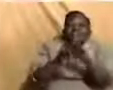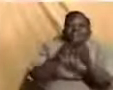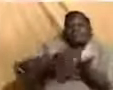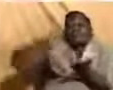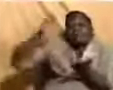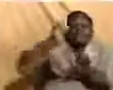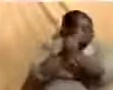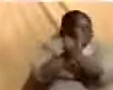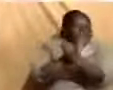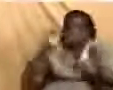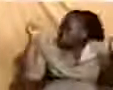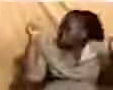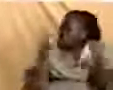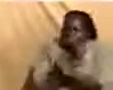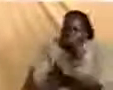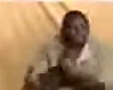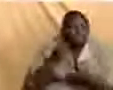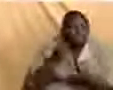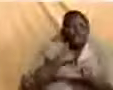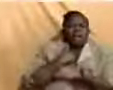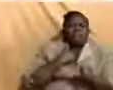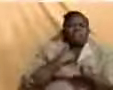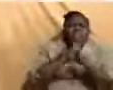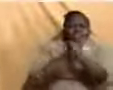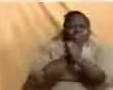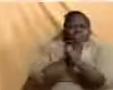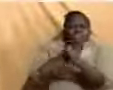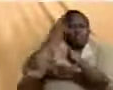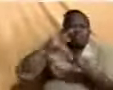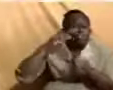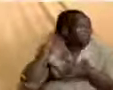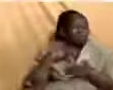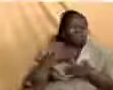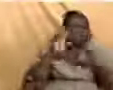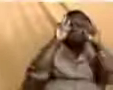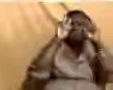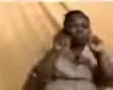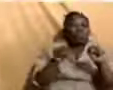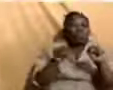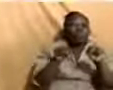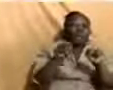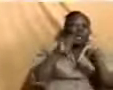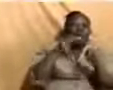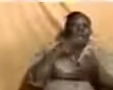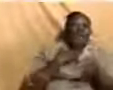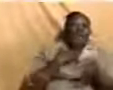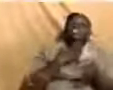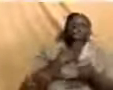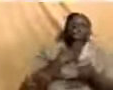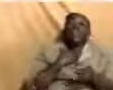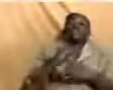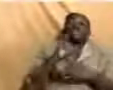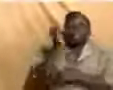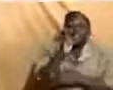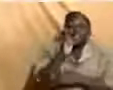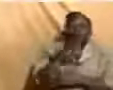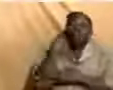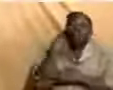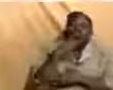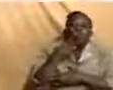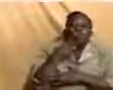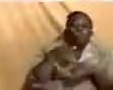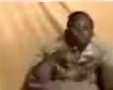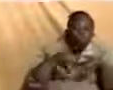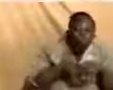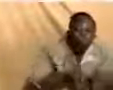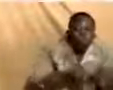We cannot have immunity for impunity. No. We want a president who lawfully abides